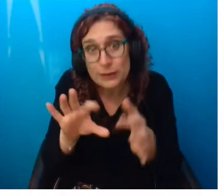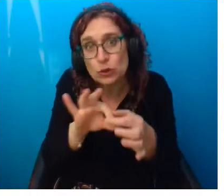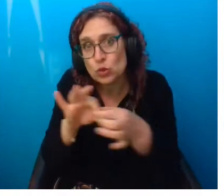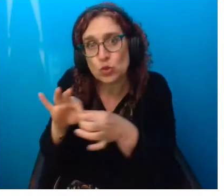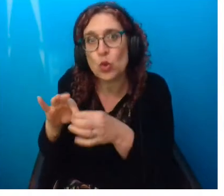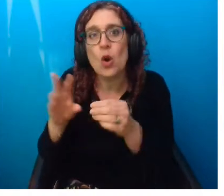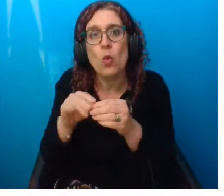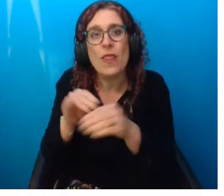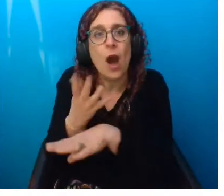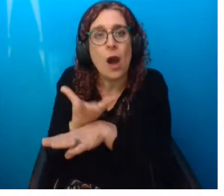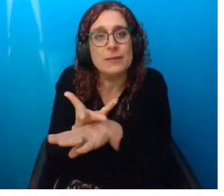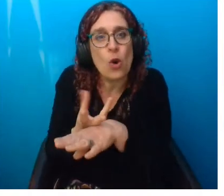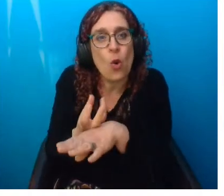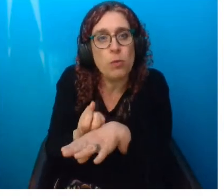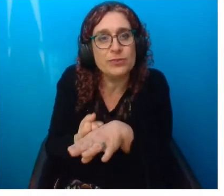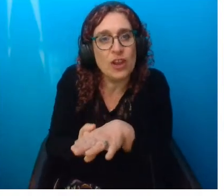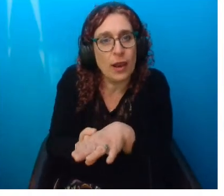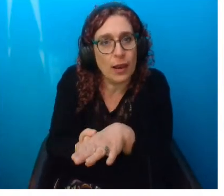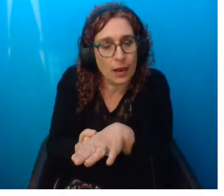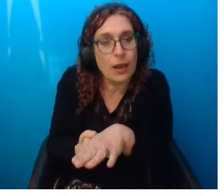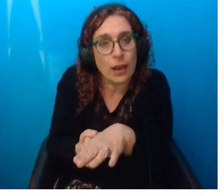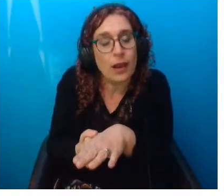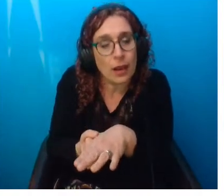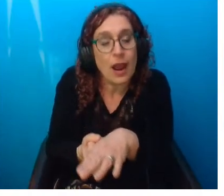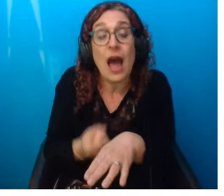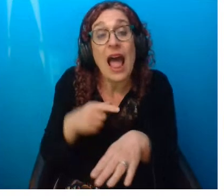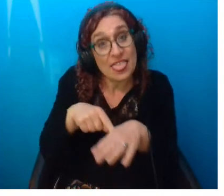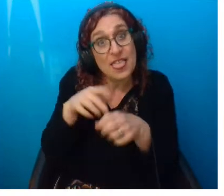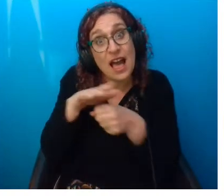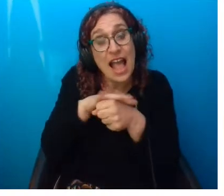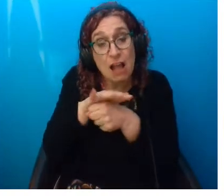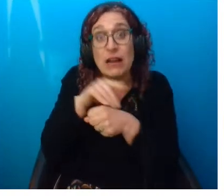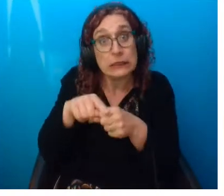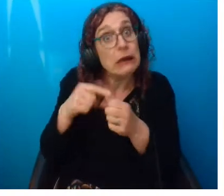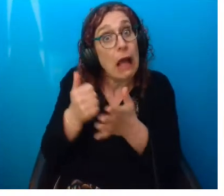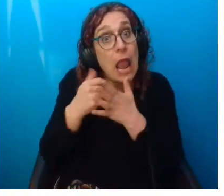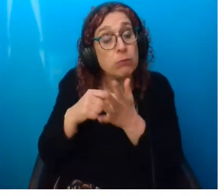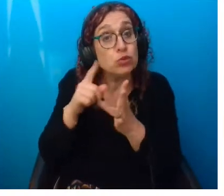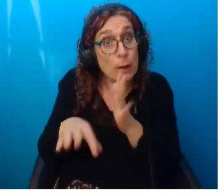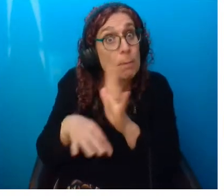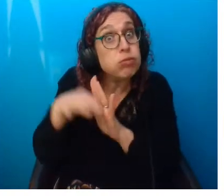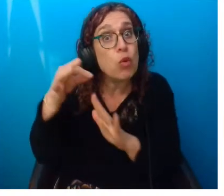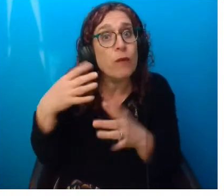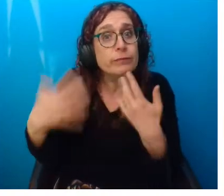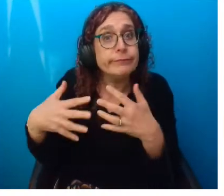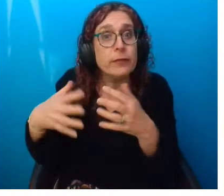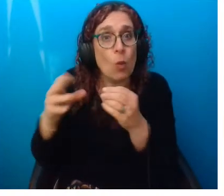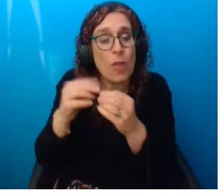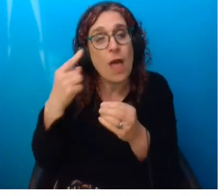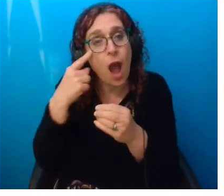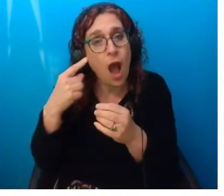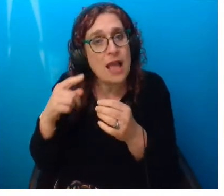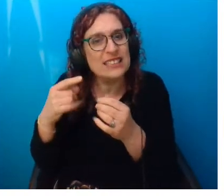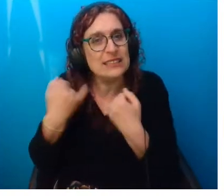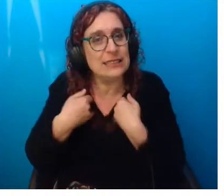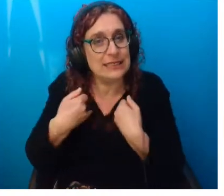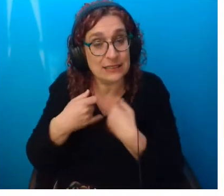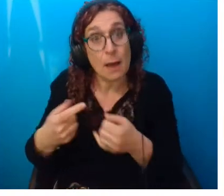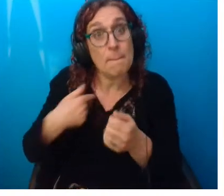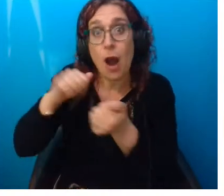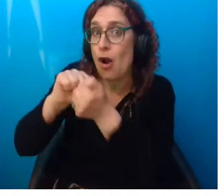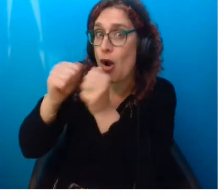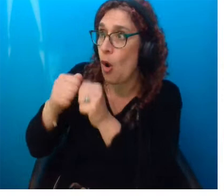in around the area, and it tends to improve atopic eye disease. My colleagues in ophthalmology